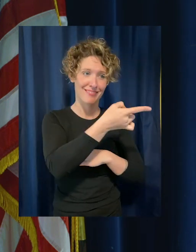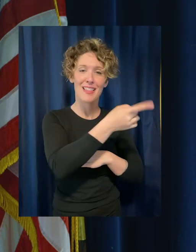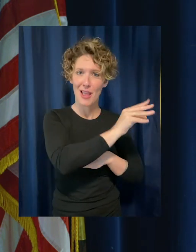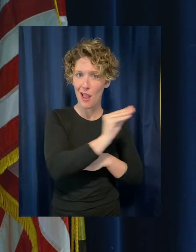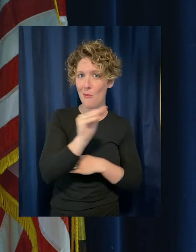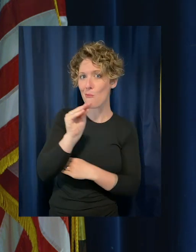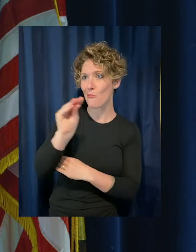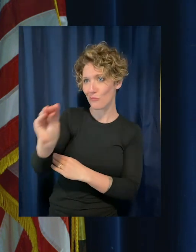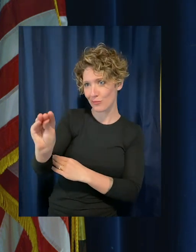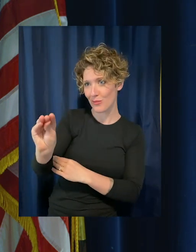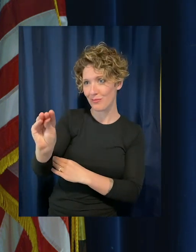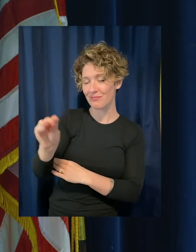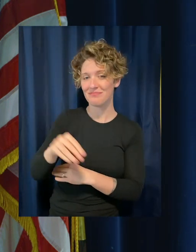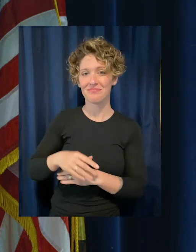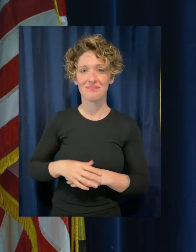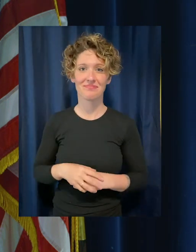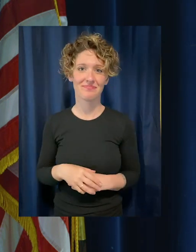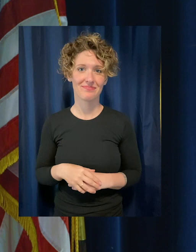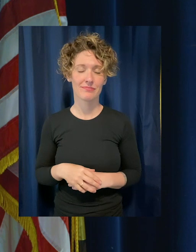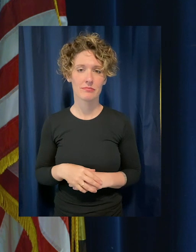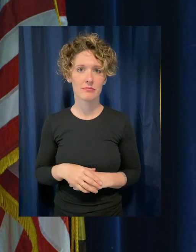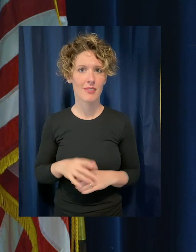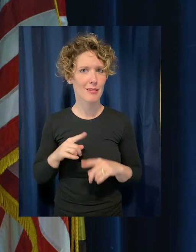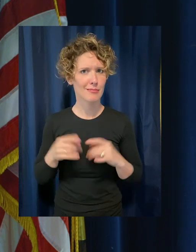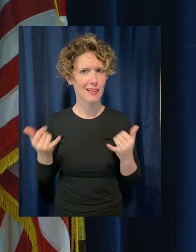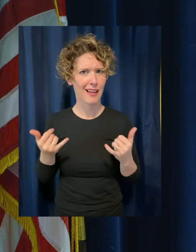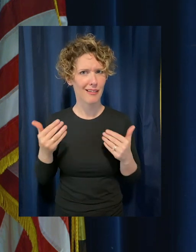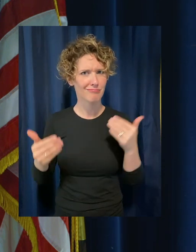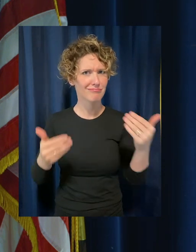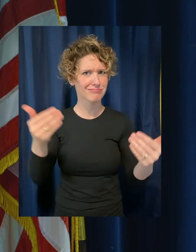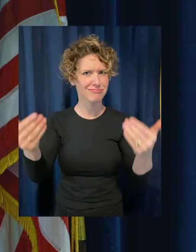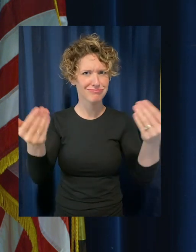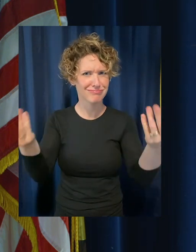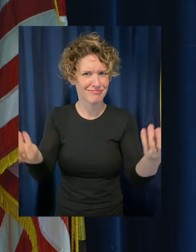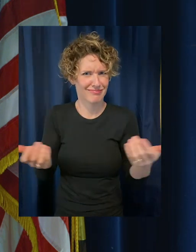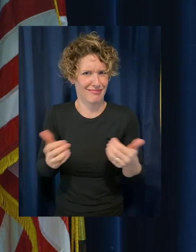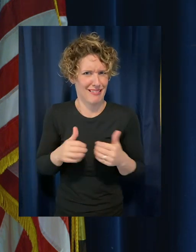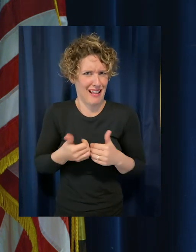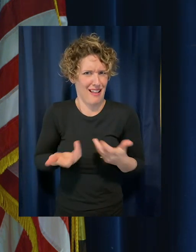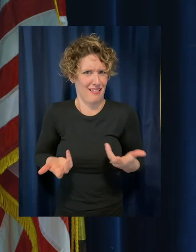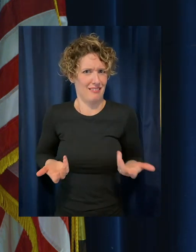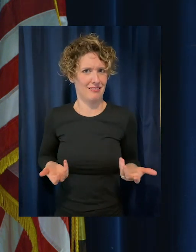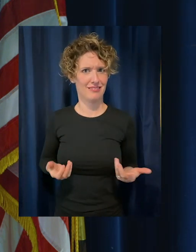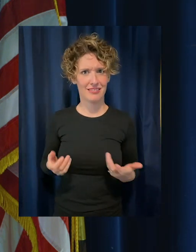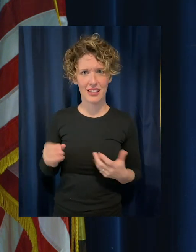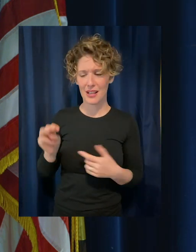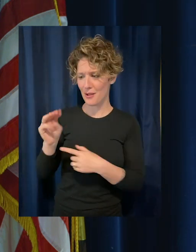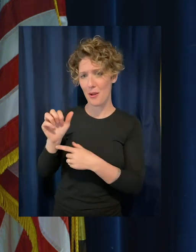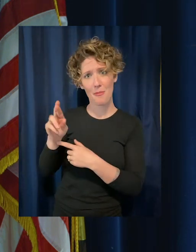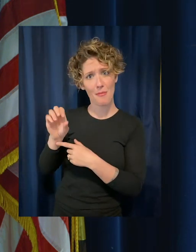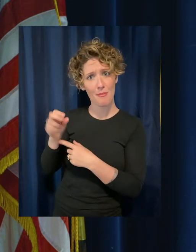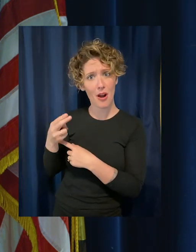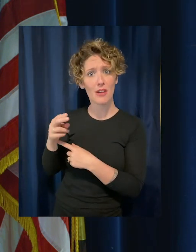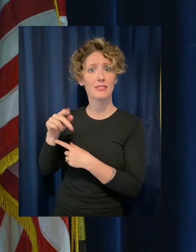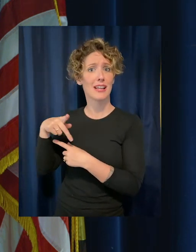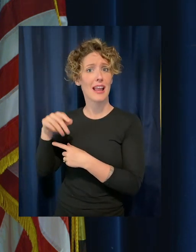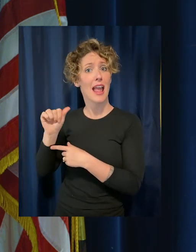Now, where do we go from here? March and April were months unlike any other in my lifetime.